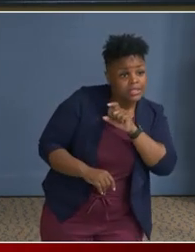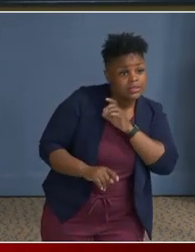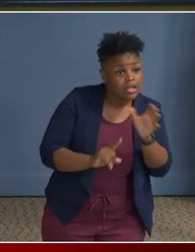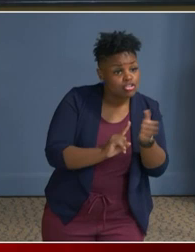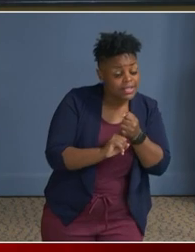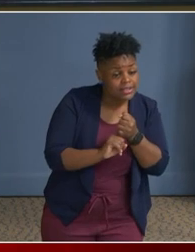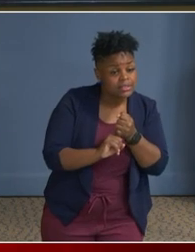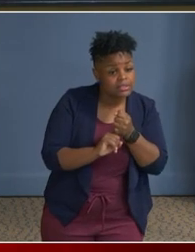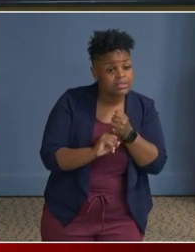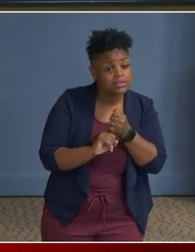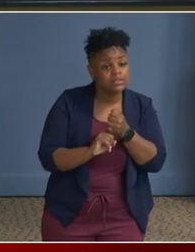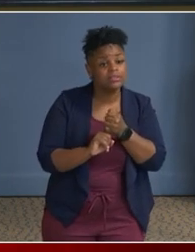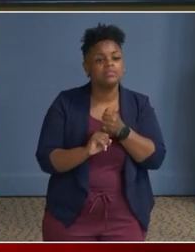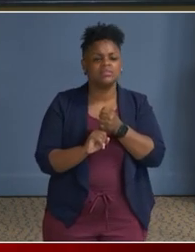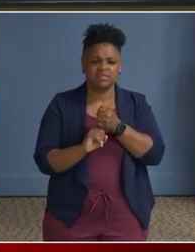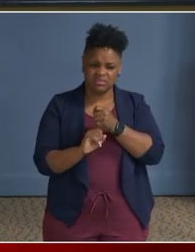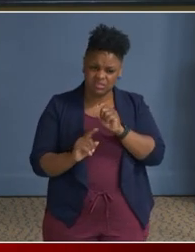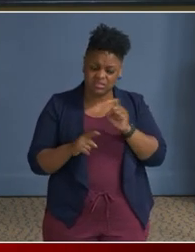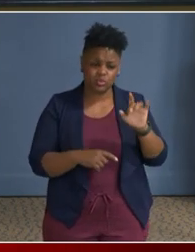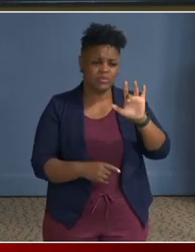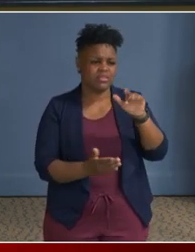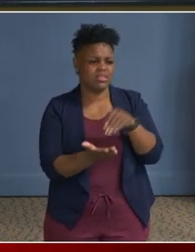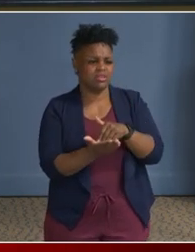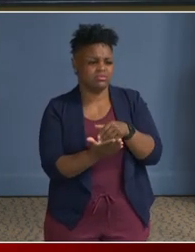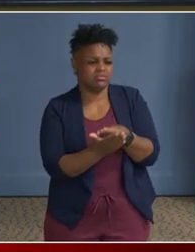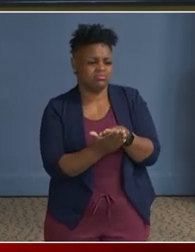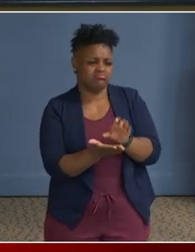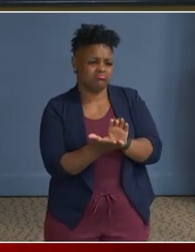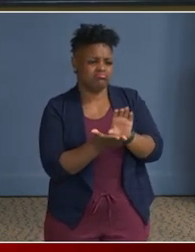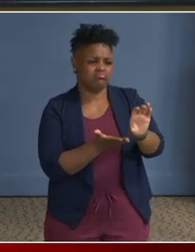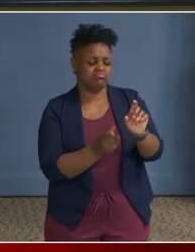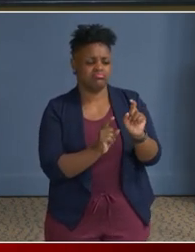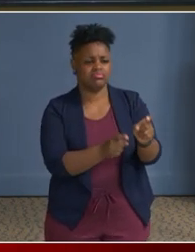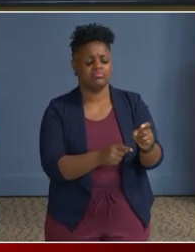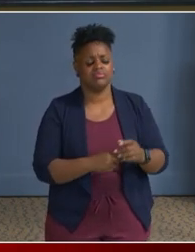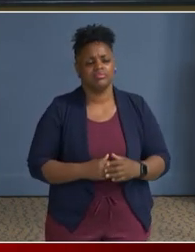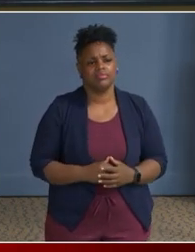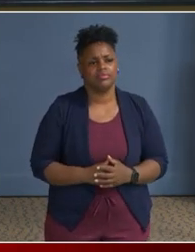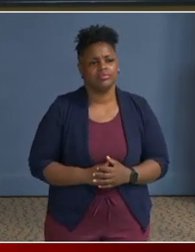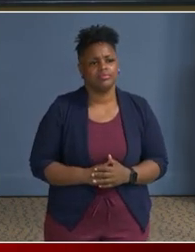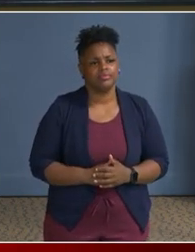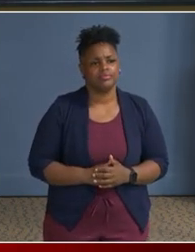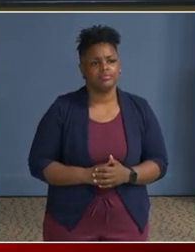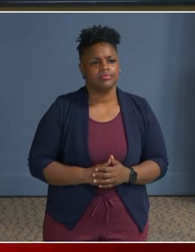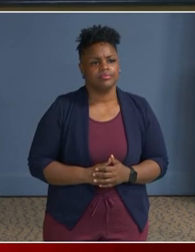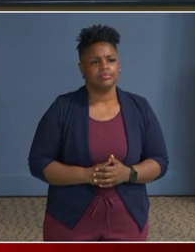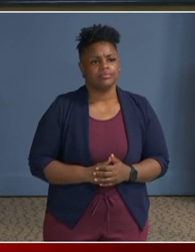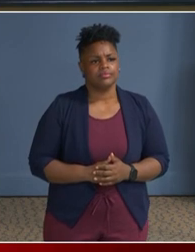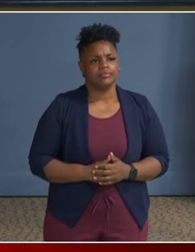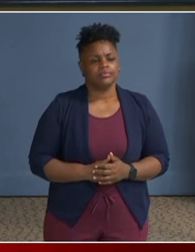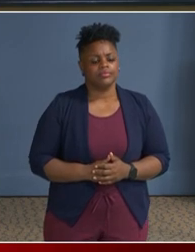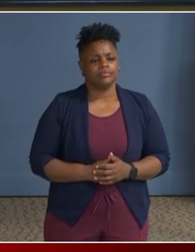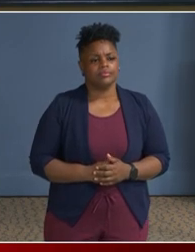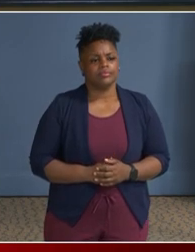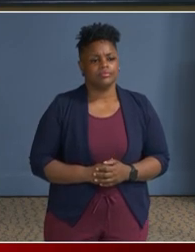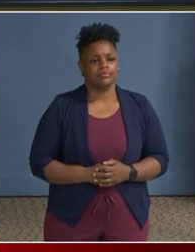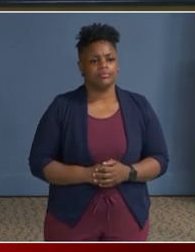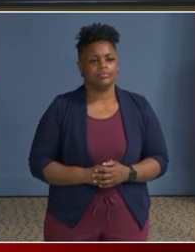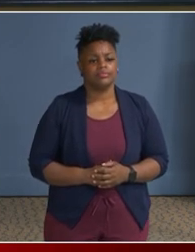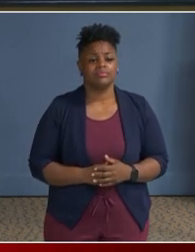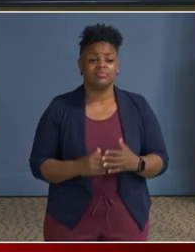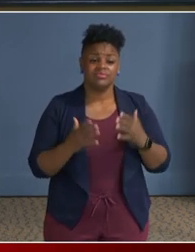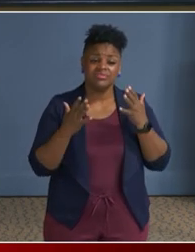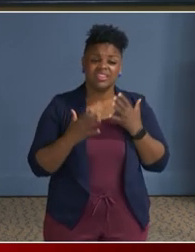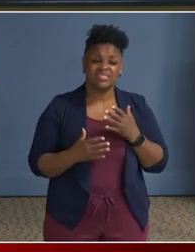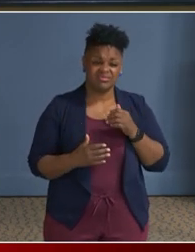to an arrest in this case. Sadly, Davon was not the only life we